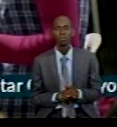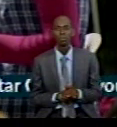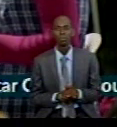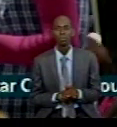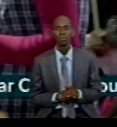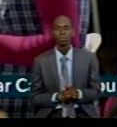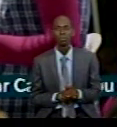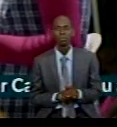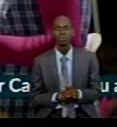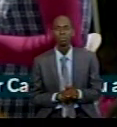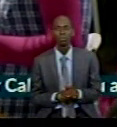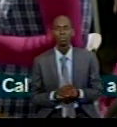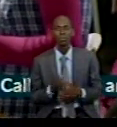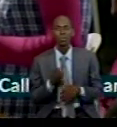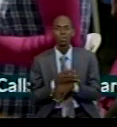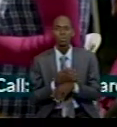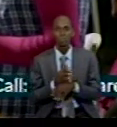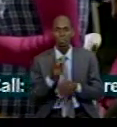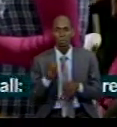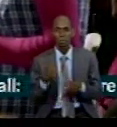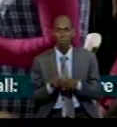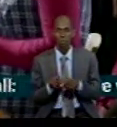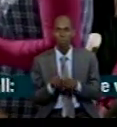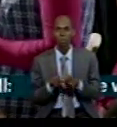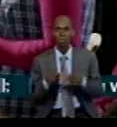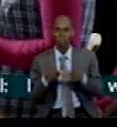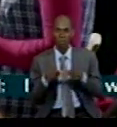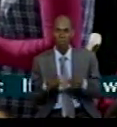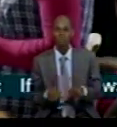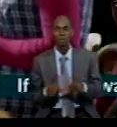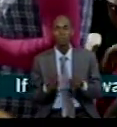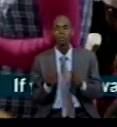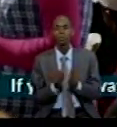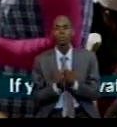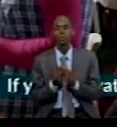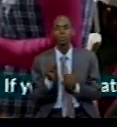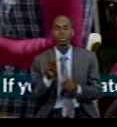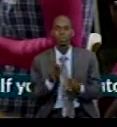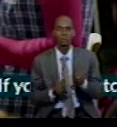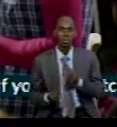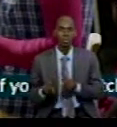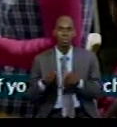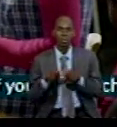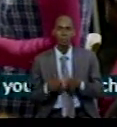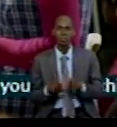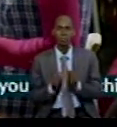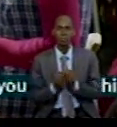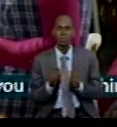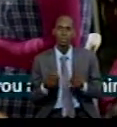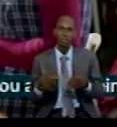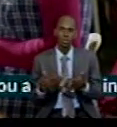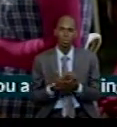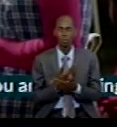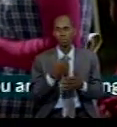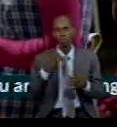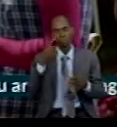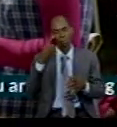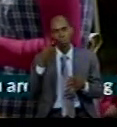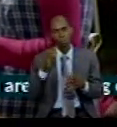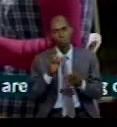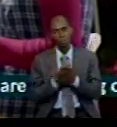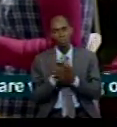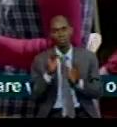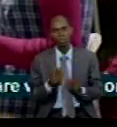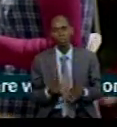Counselors too should remain where they are with the new converts. Que les